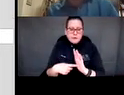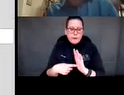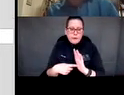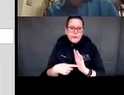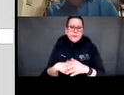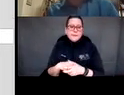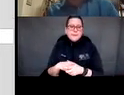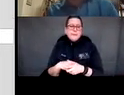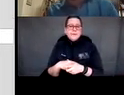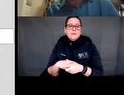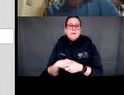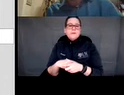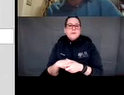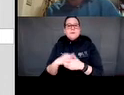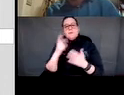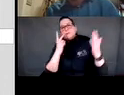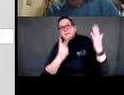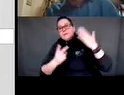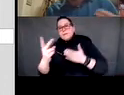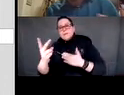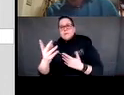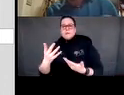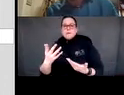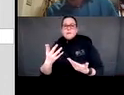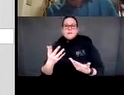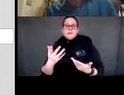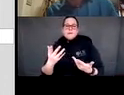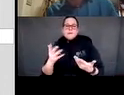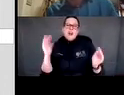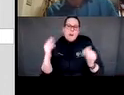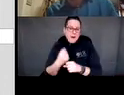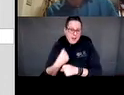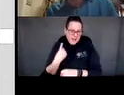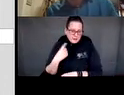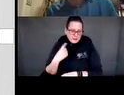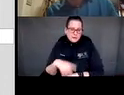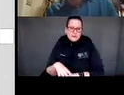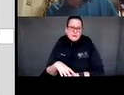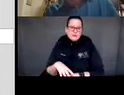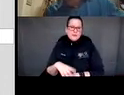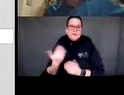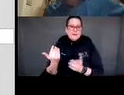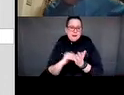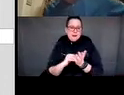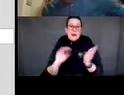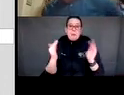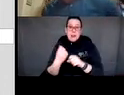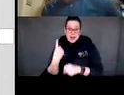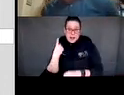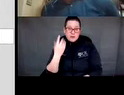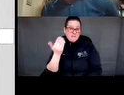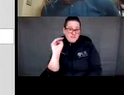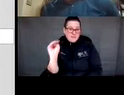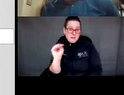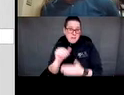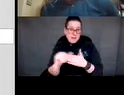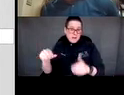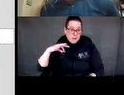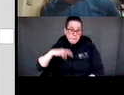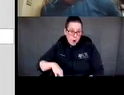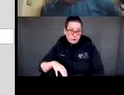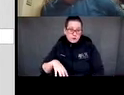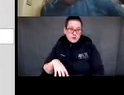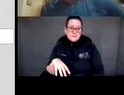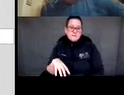we think, again, versus last year. So this, again, compared last year, we had a $15 million margin, and it just